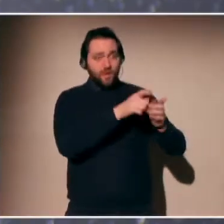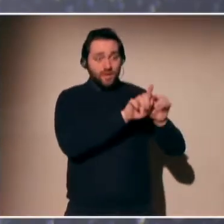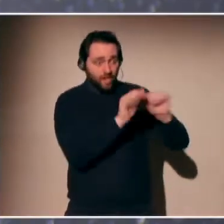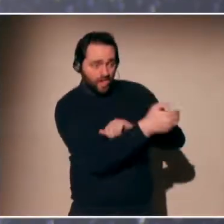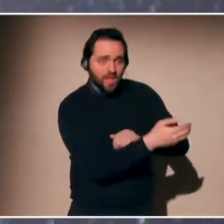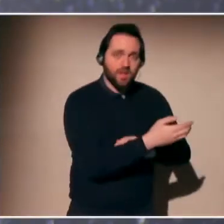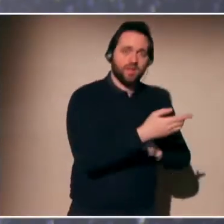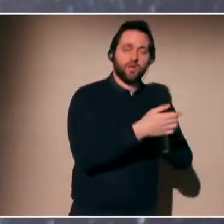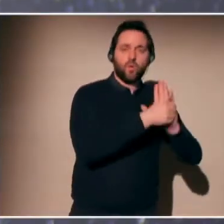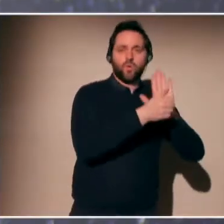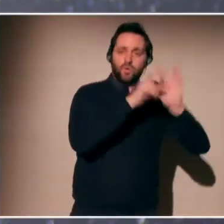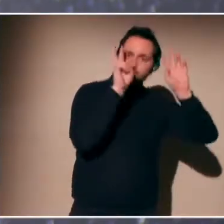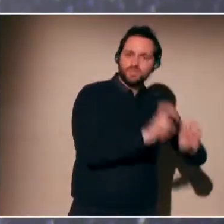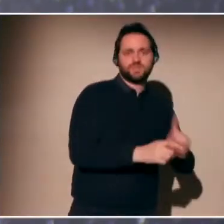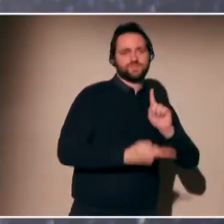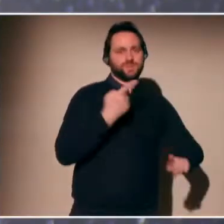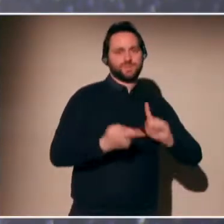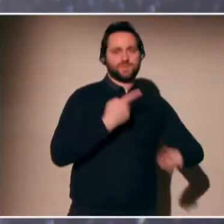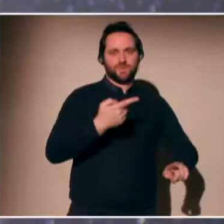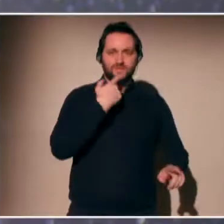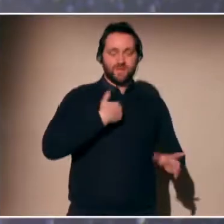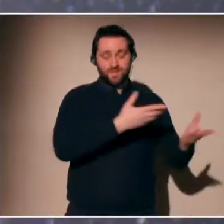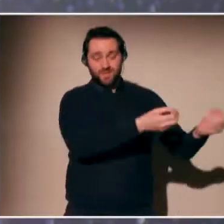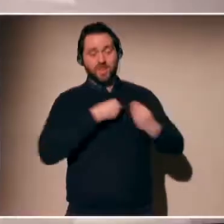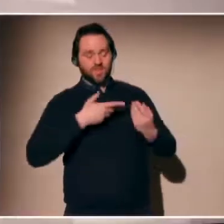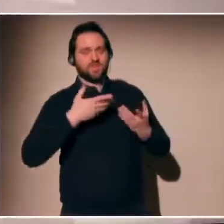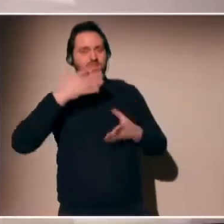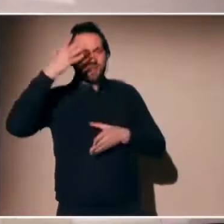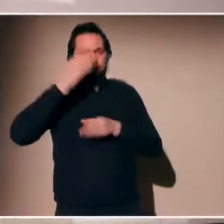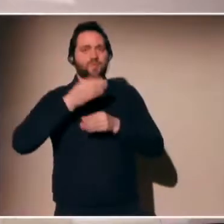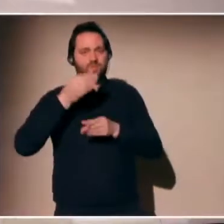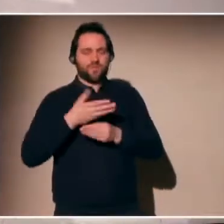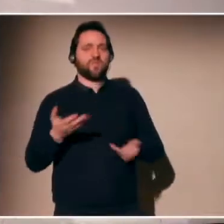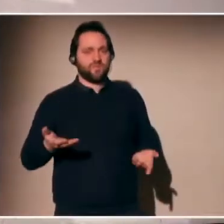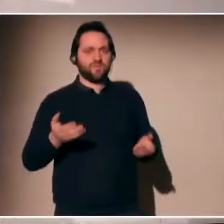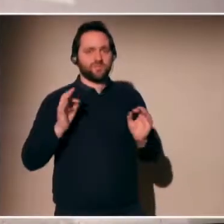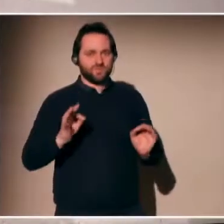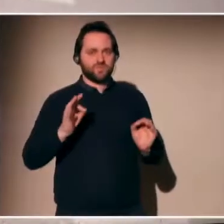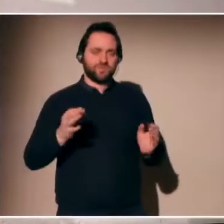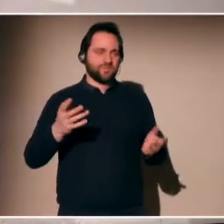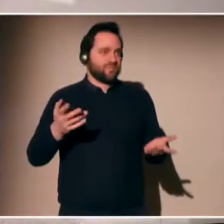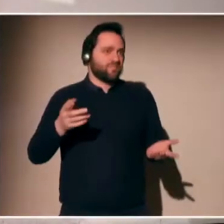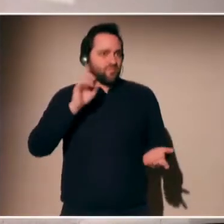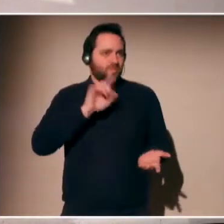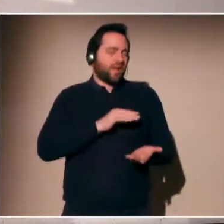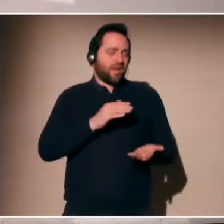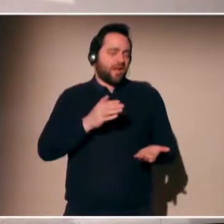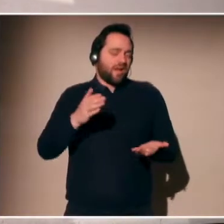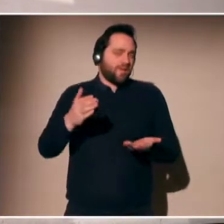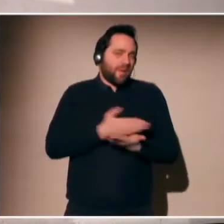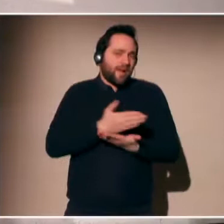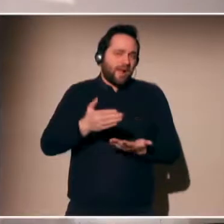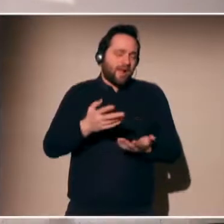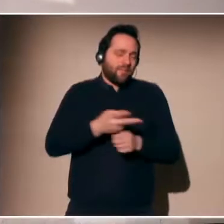research being conducted within these organizations. So we have a lot to learn, and that is why it's really useful for